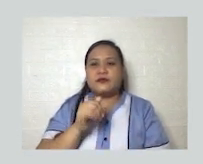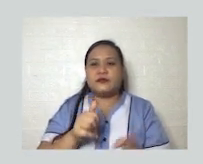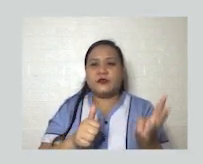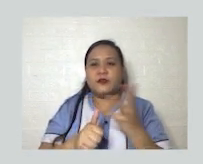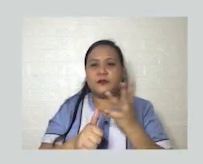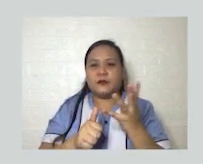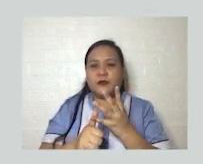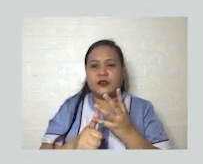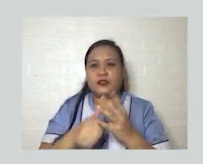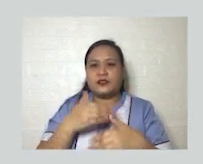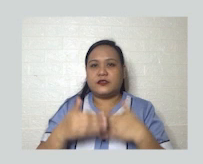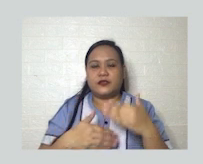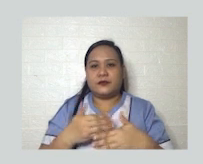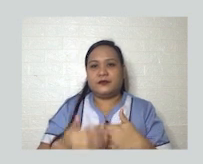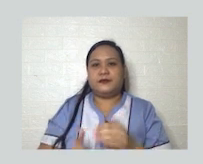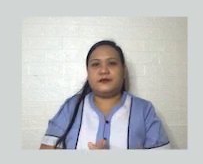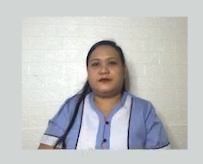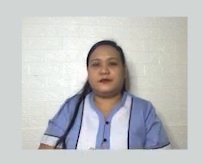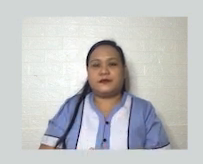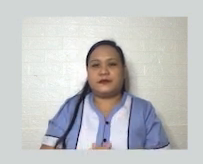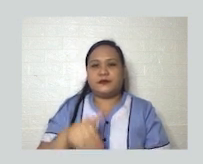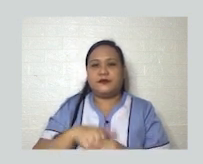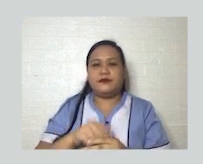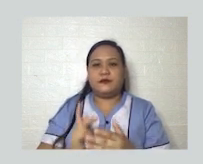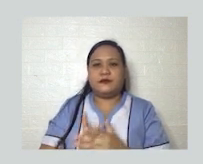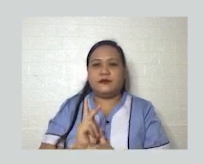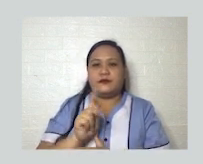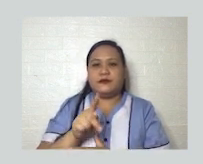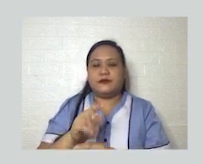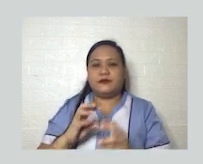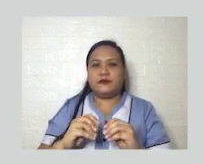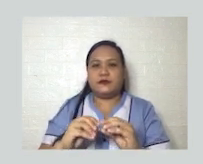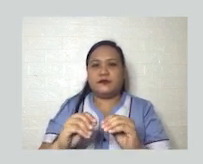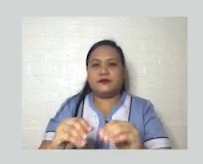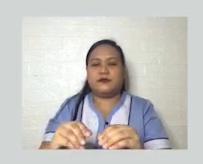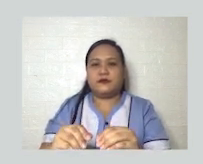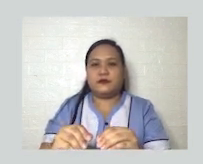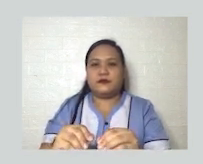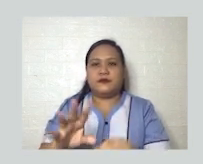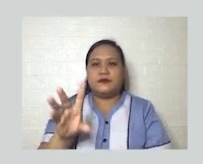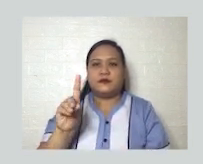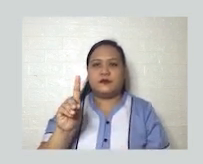Good. This is the fourth step in sowing seeds.